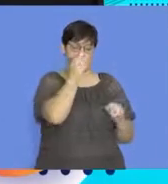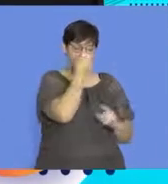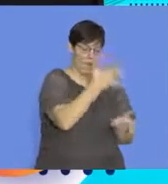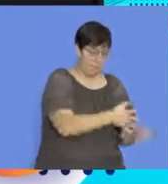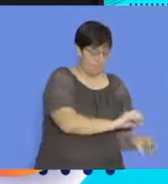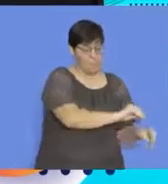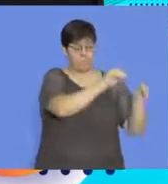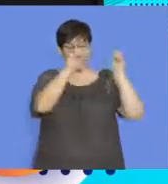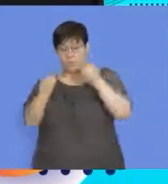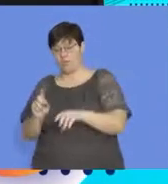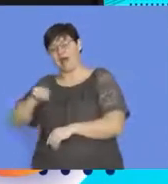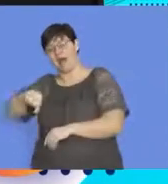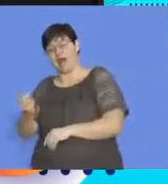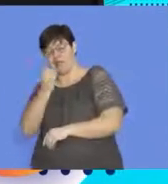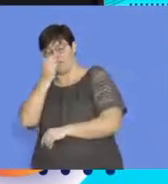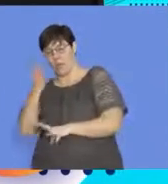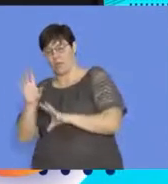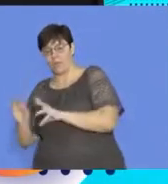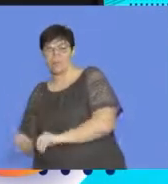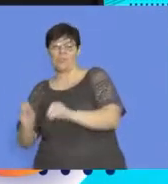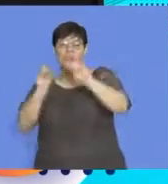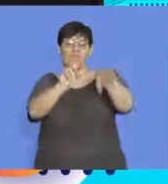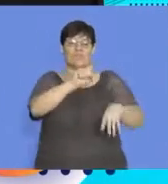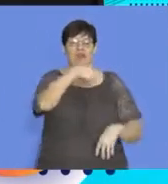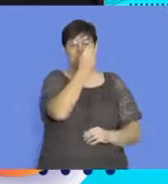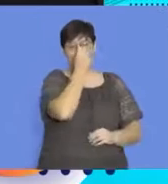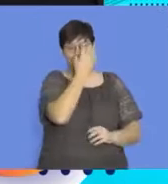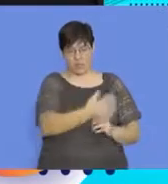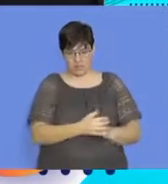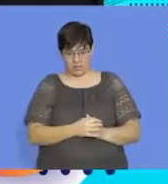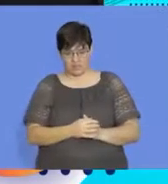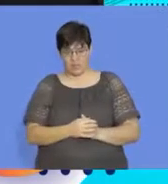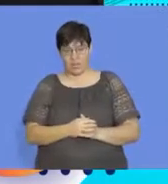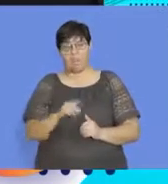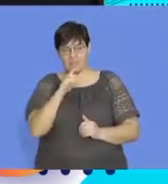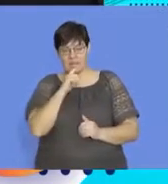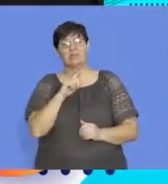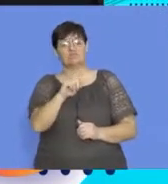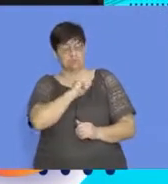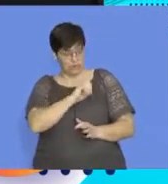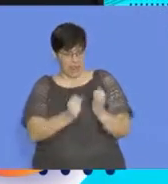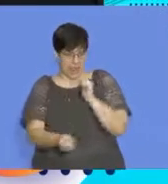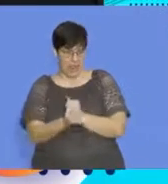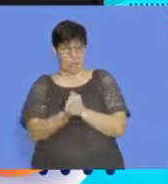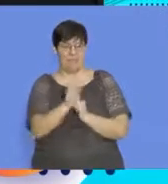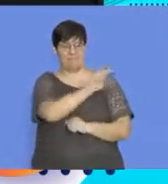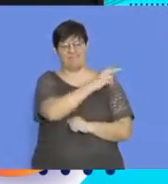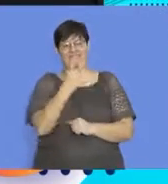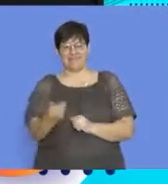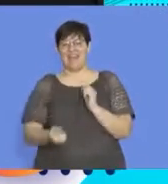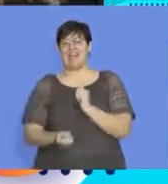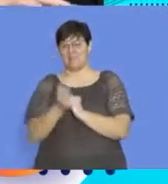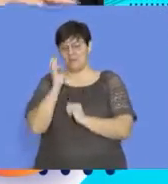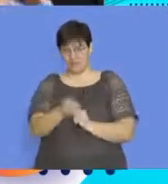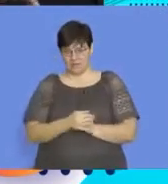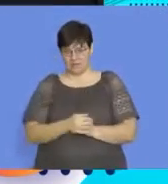So there's more of a guarantee that pollination is going to occur. Because what will happen? The bird